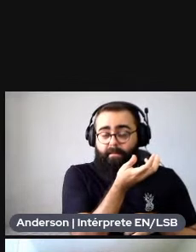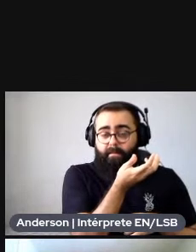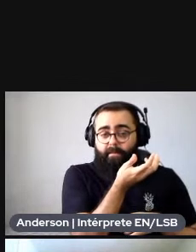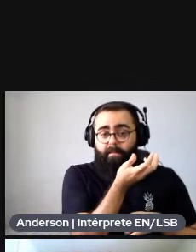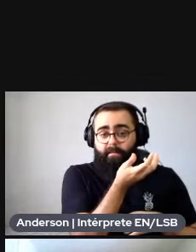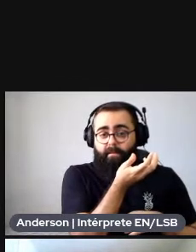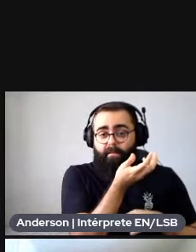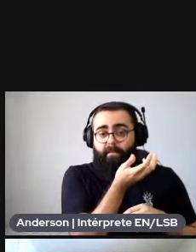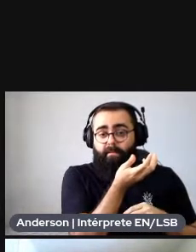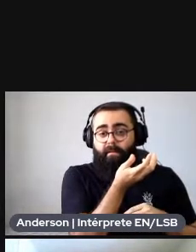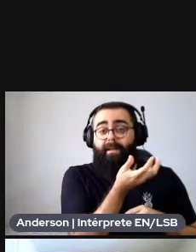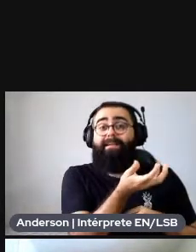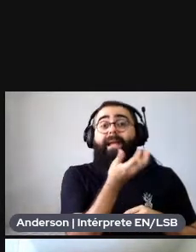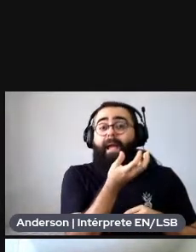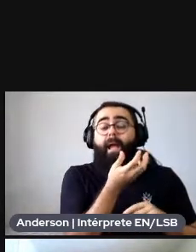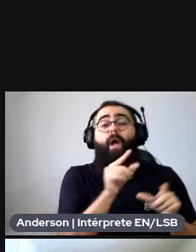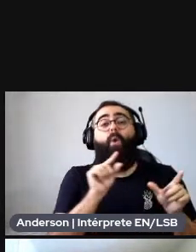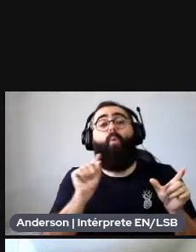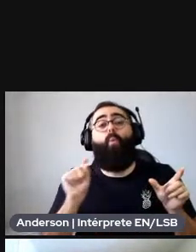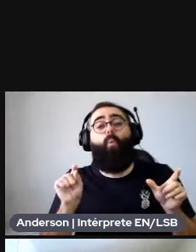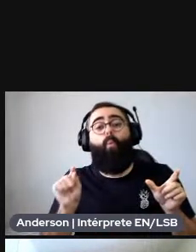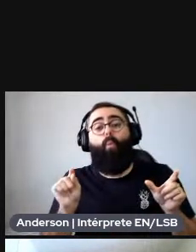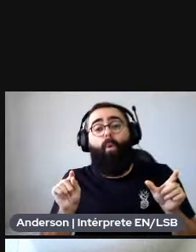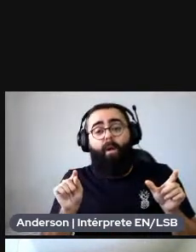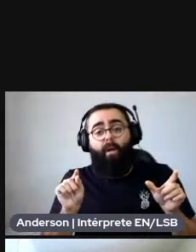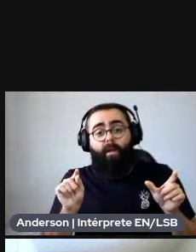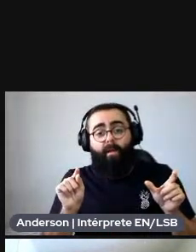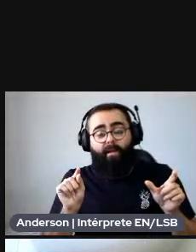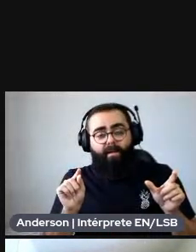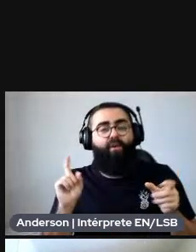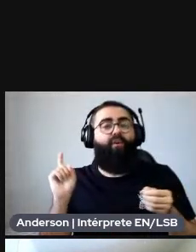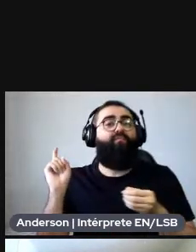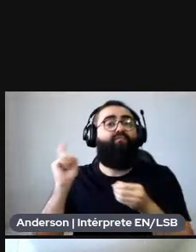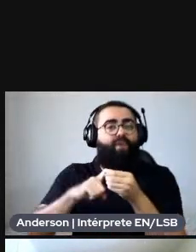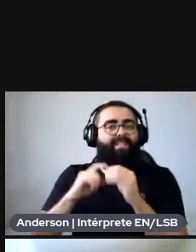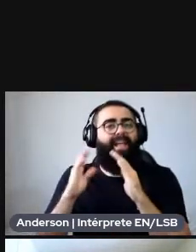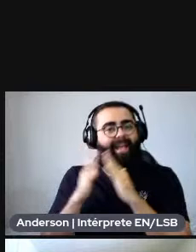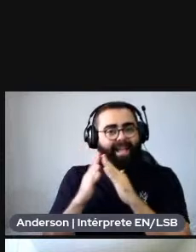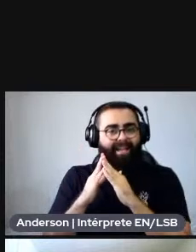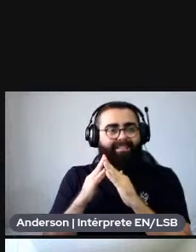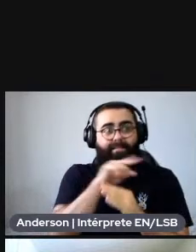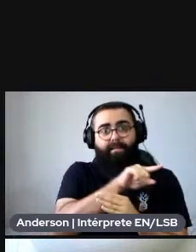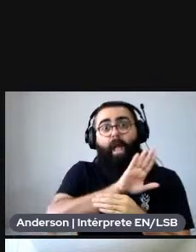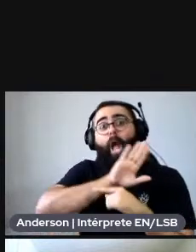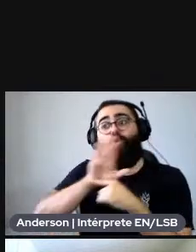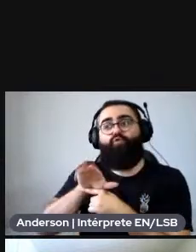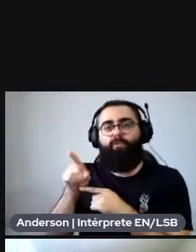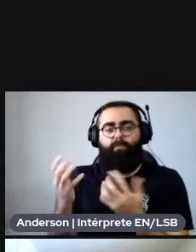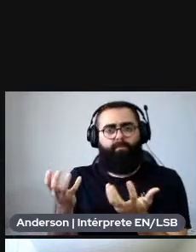yo, yeah, and here the event, the favor. Okay.